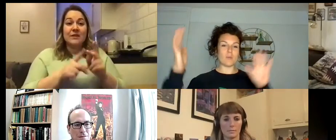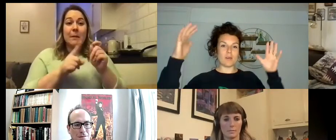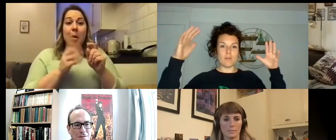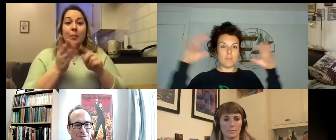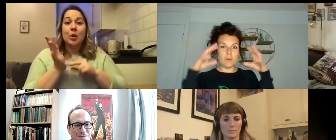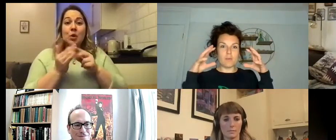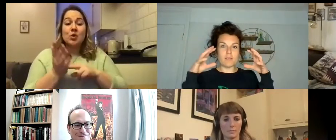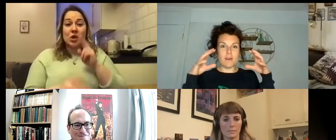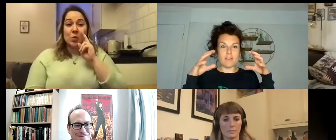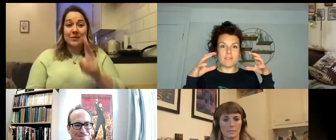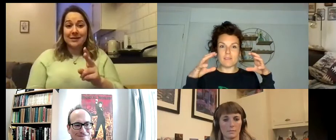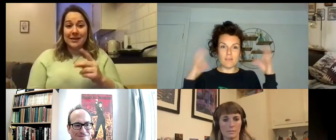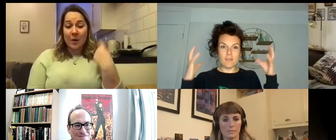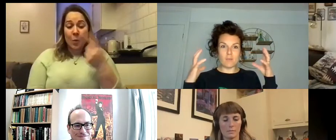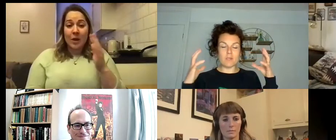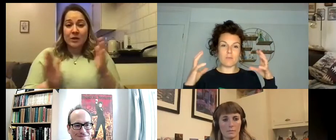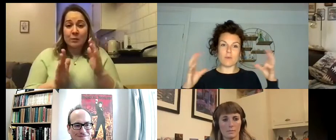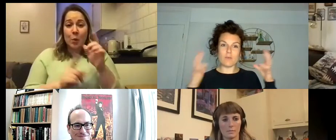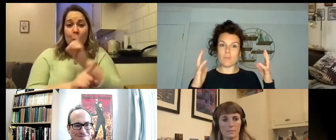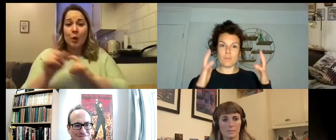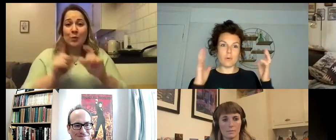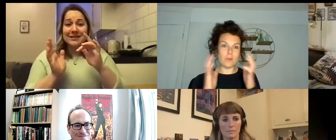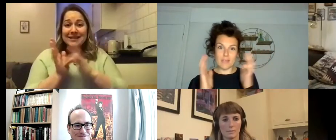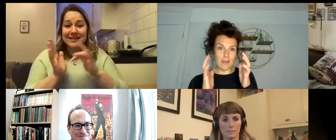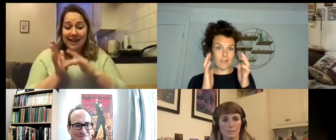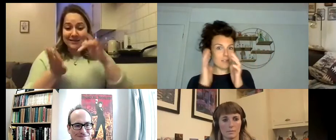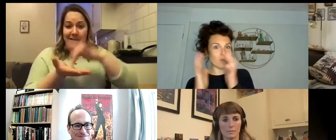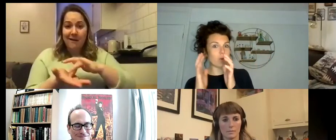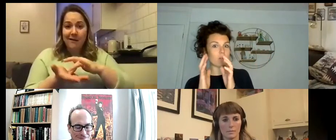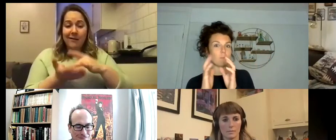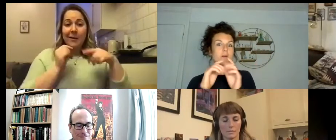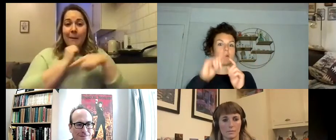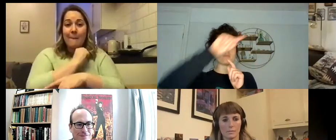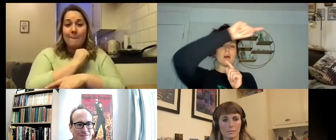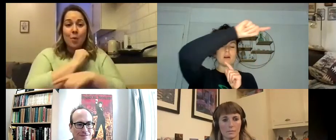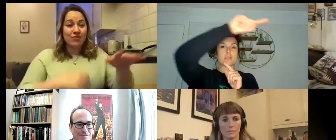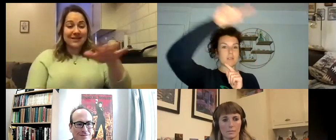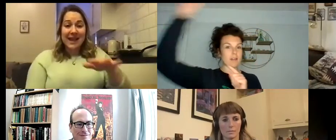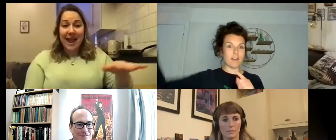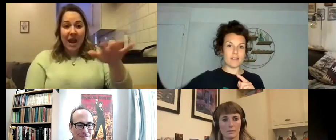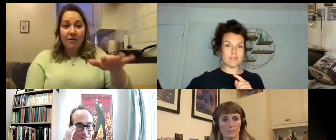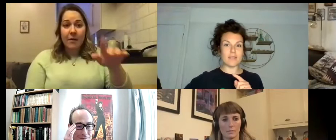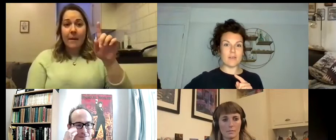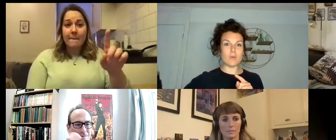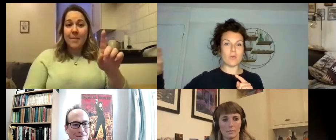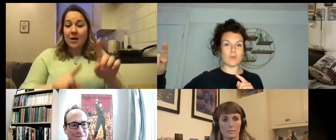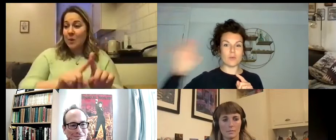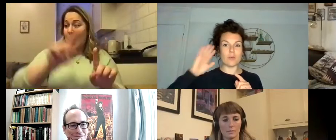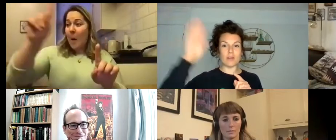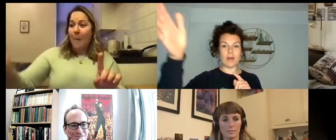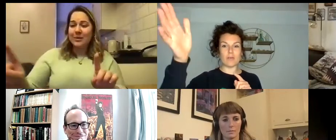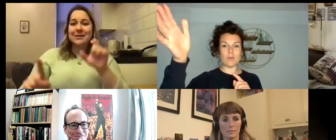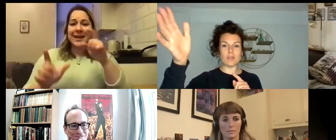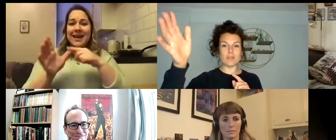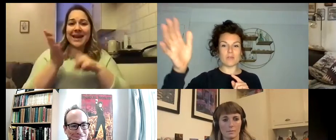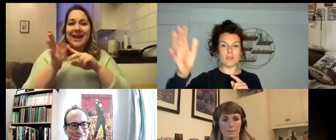that we're a community arts centre in the midst of one of the poorest areas of the poorest borough, but our skyline is Canary Wharf and we